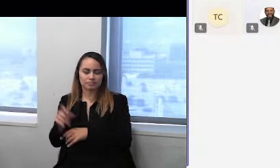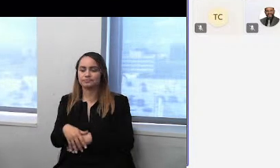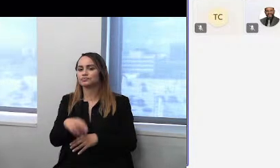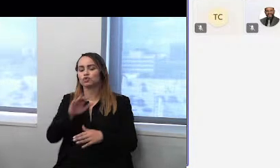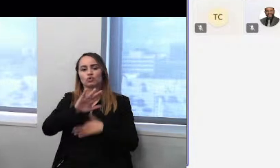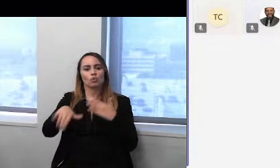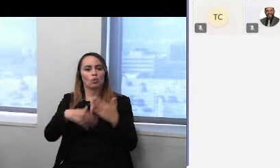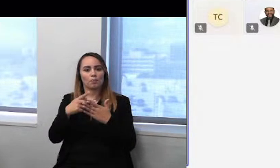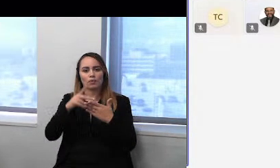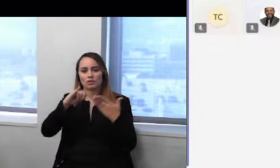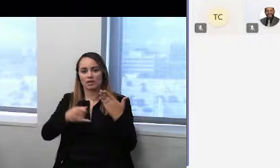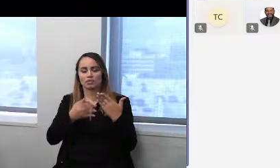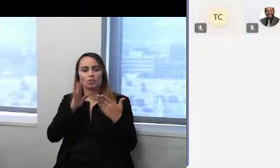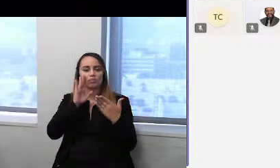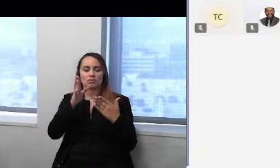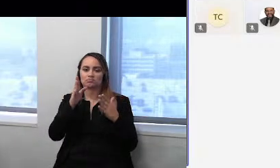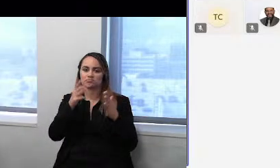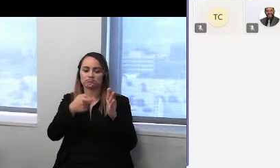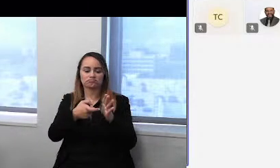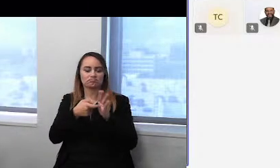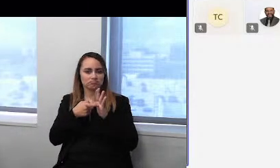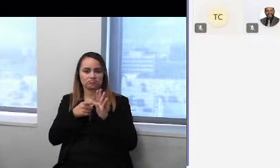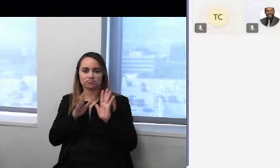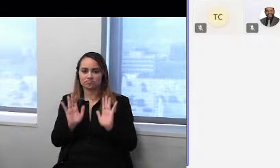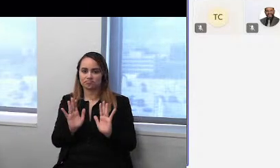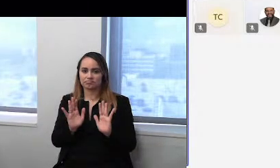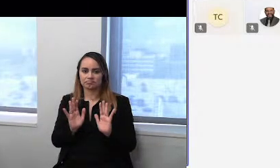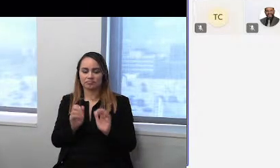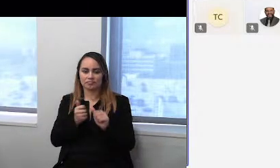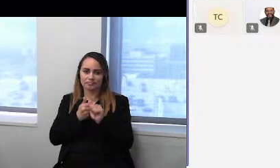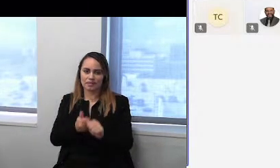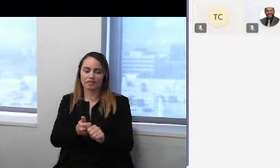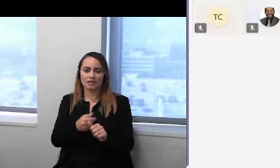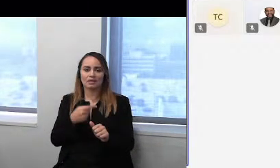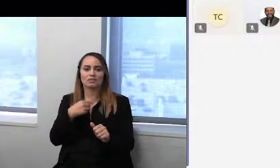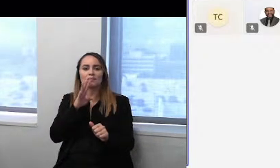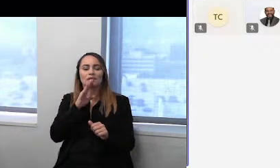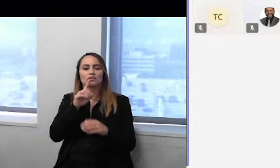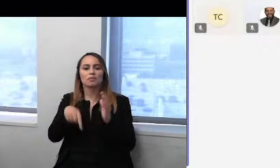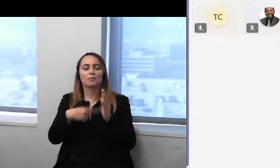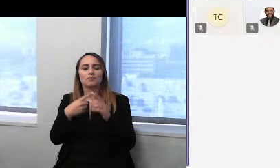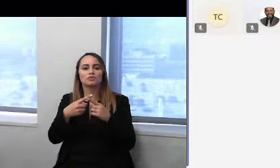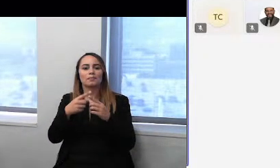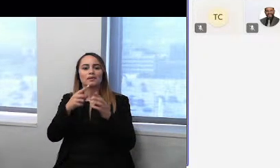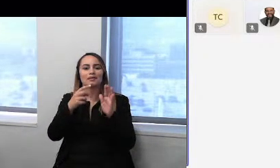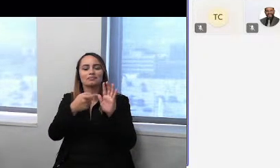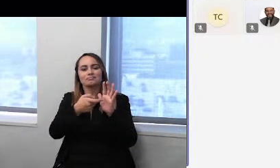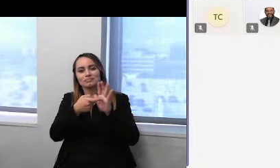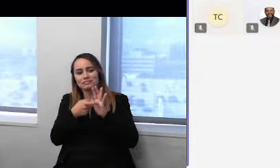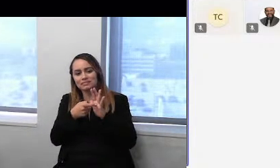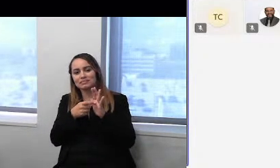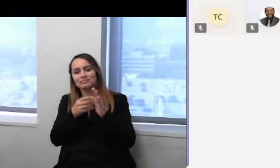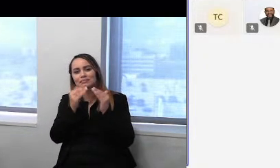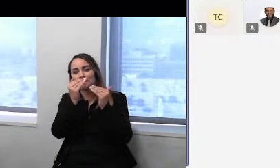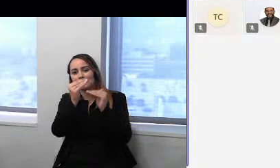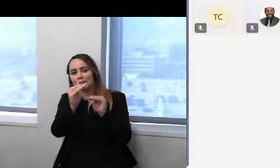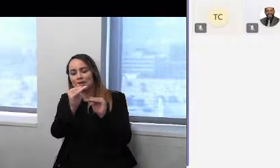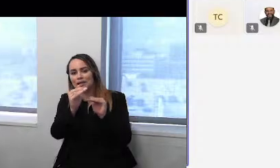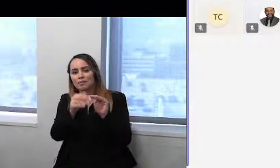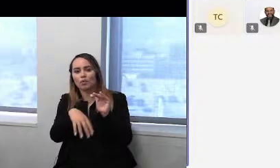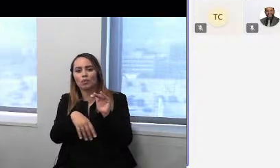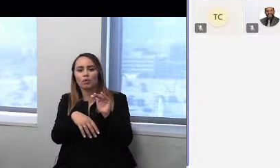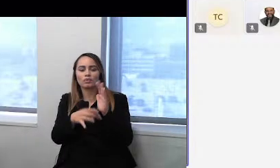minimal technical requirements specifically regarding the ramp controls and the